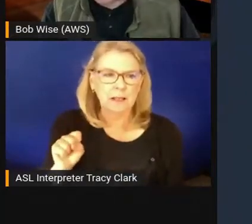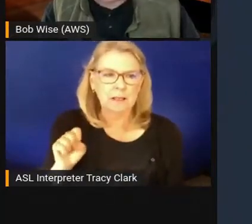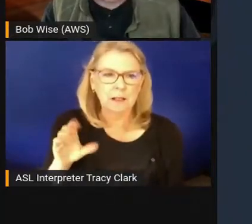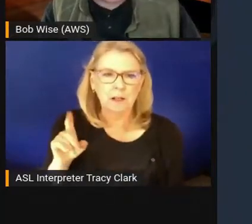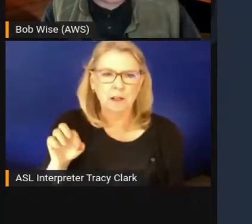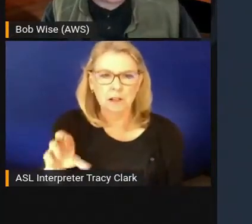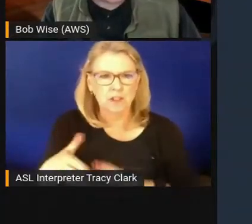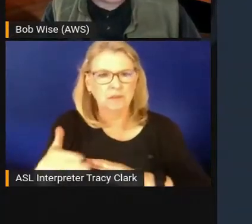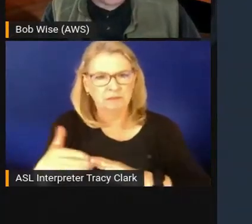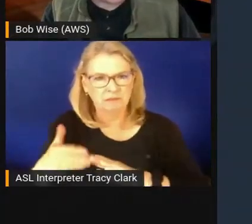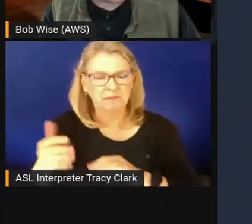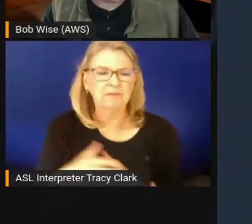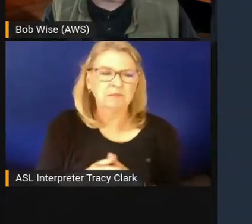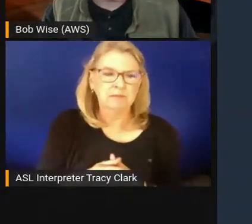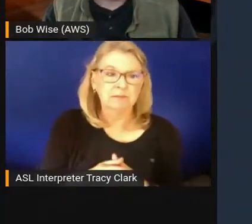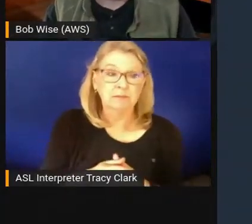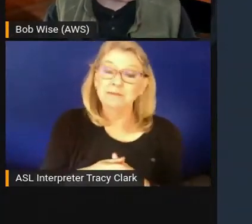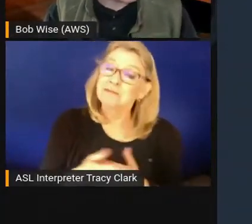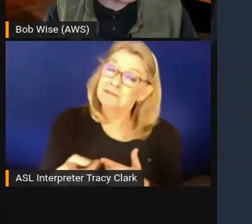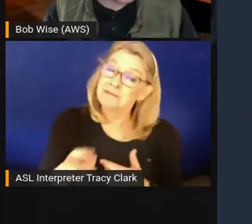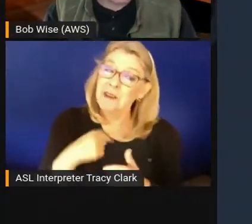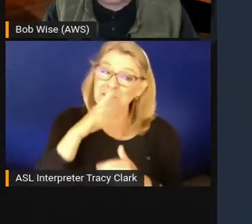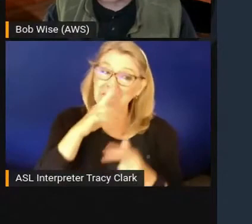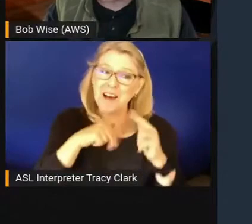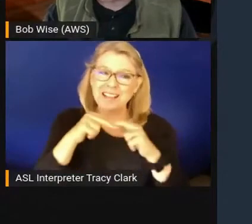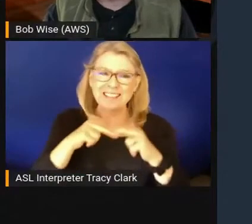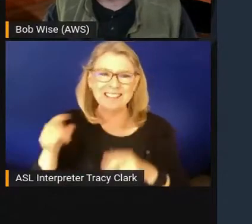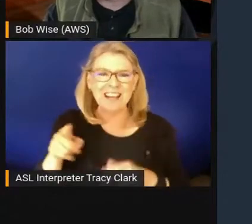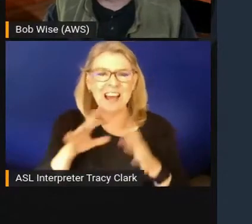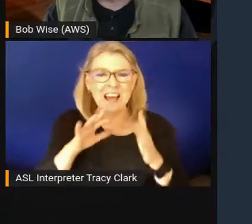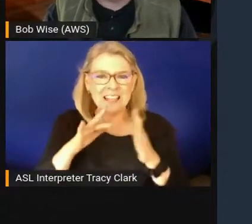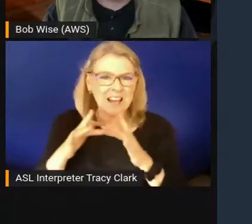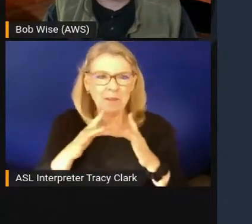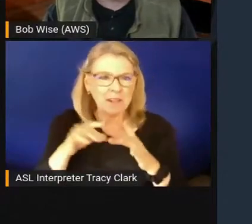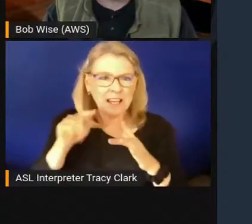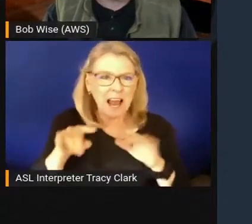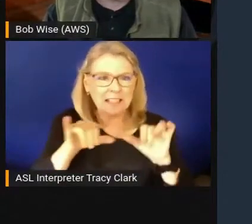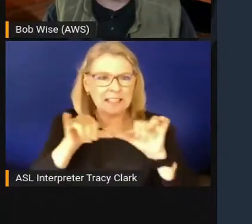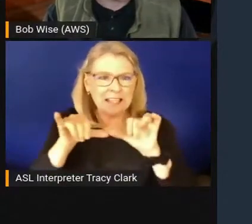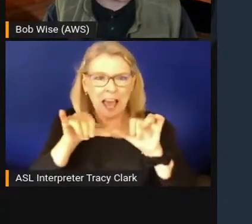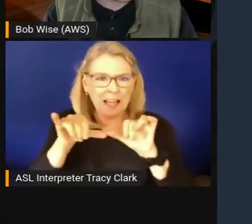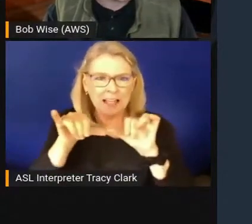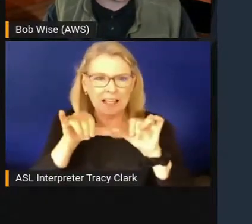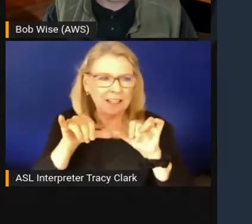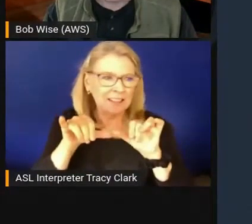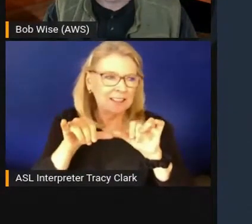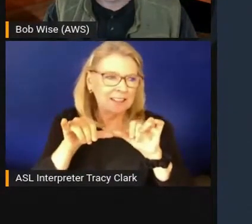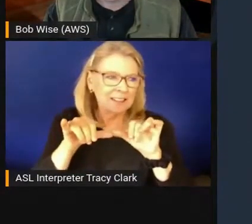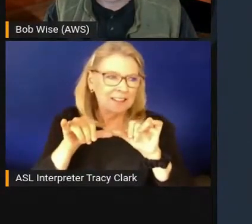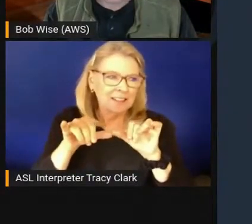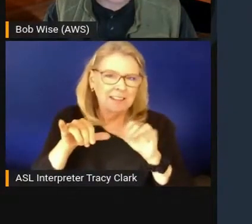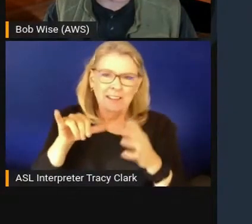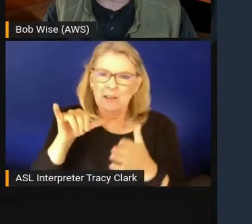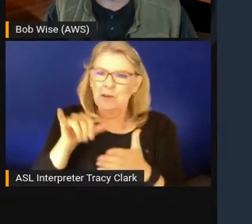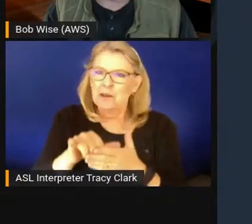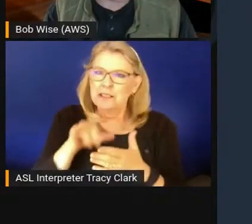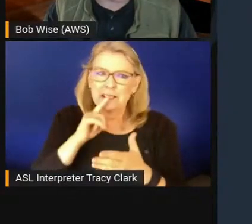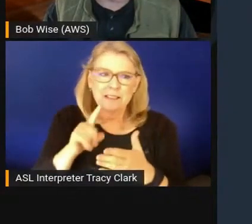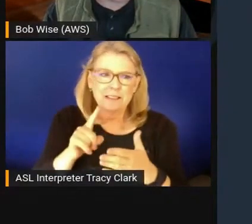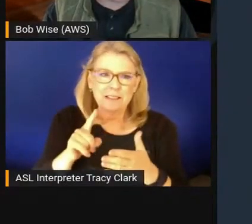All right, so here's a fun topic: networking at scale, which is pretty